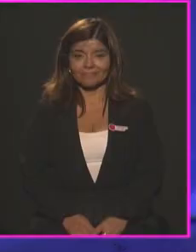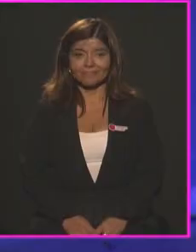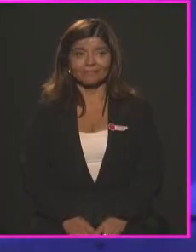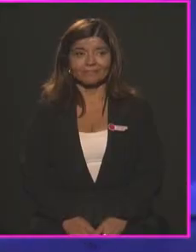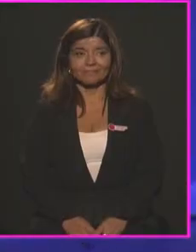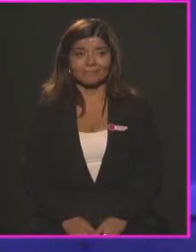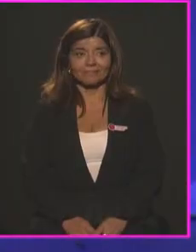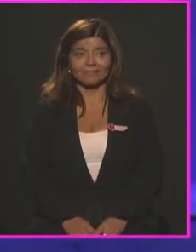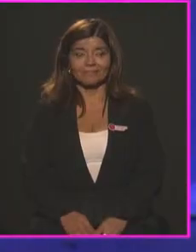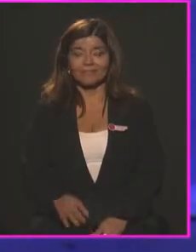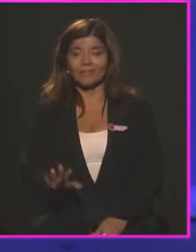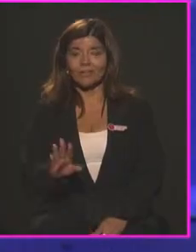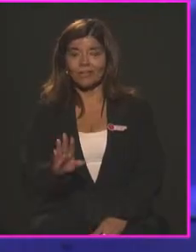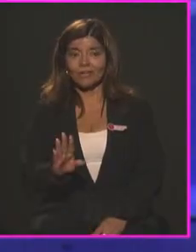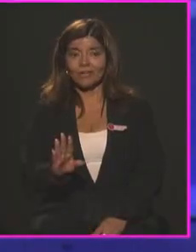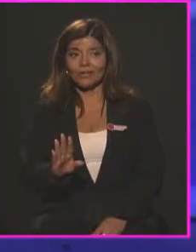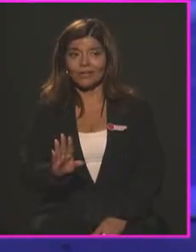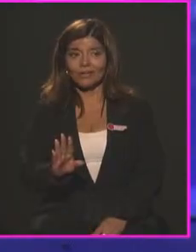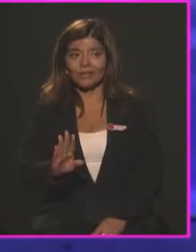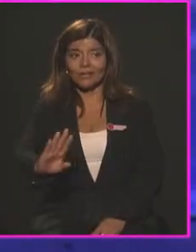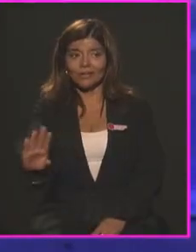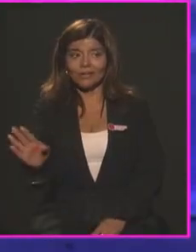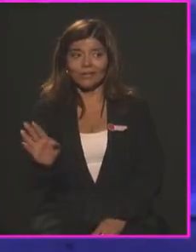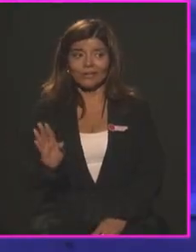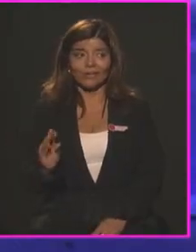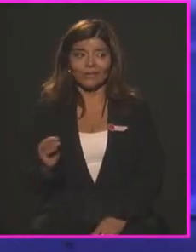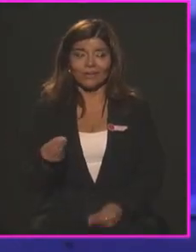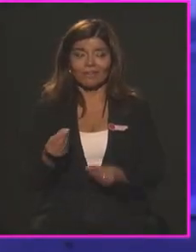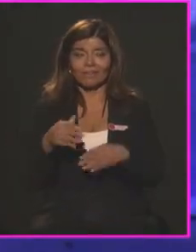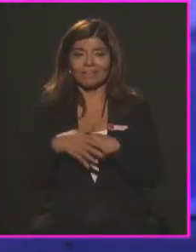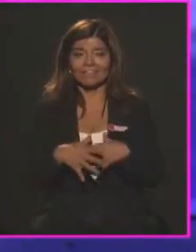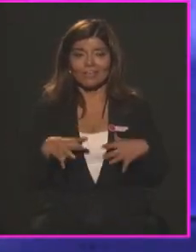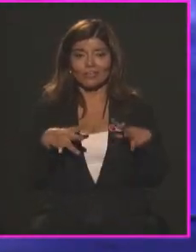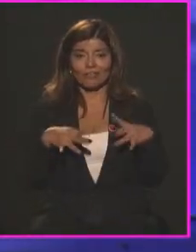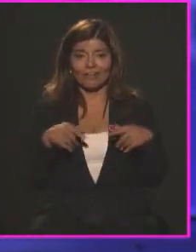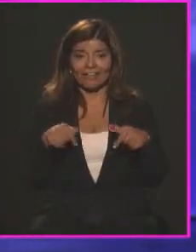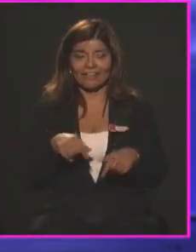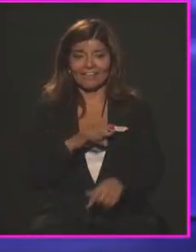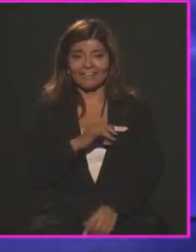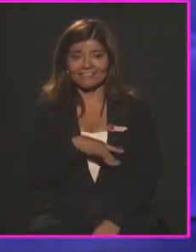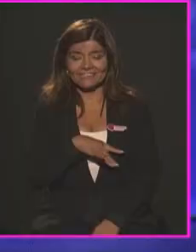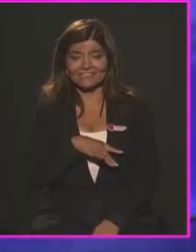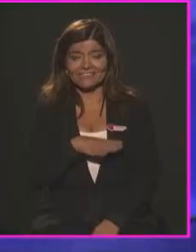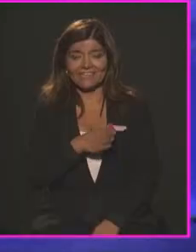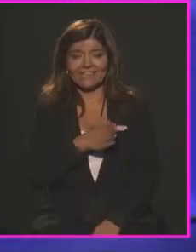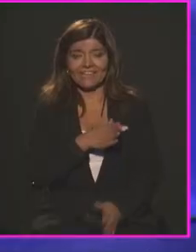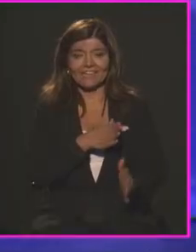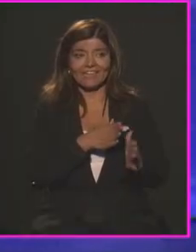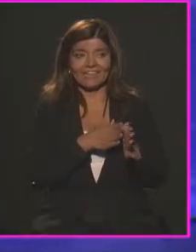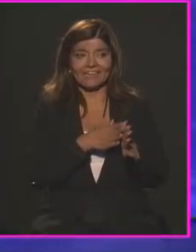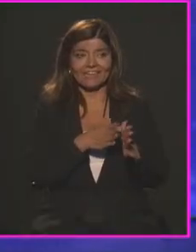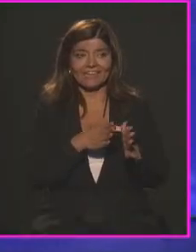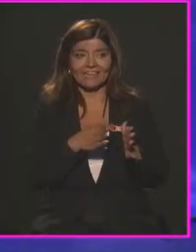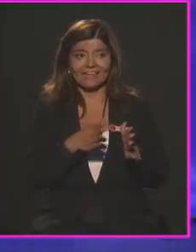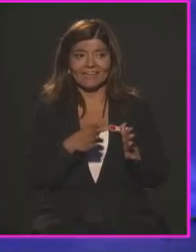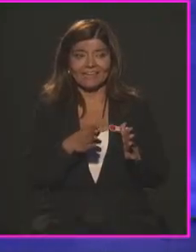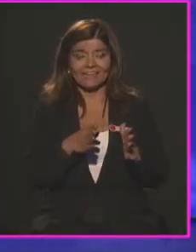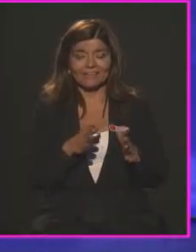Hola, buenas tardes. Estoy muy feliz de estar aquí en Chile. Hace más que 20